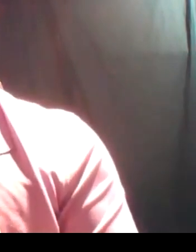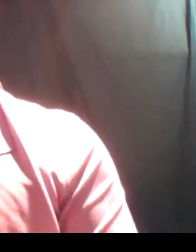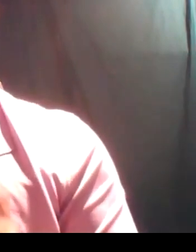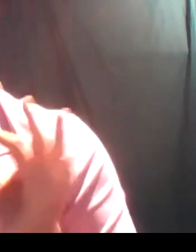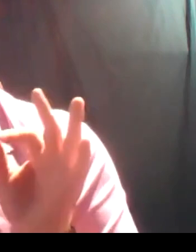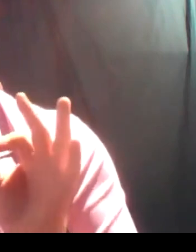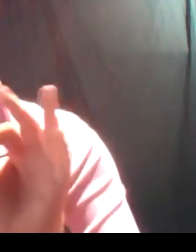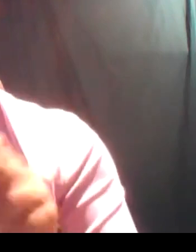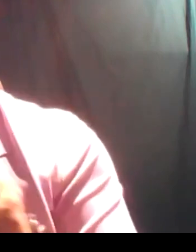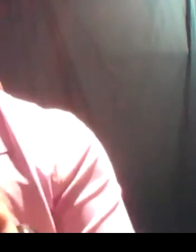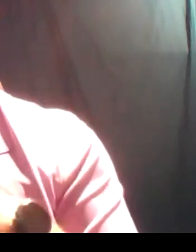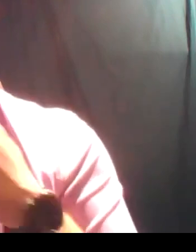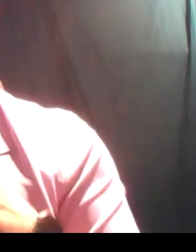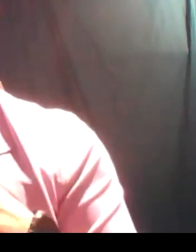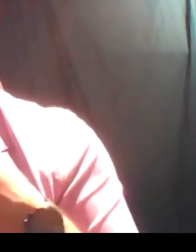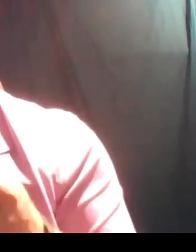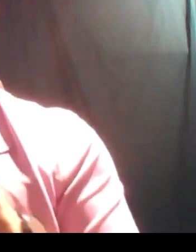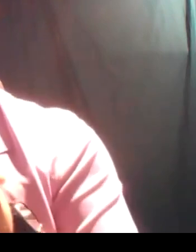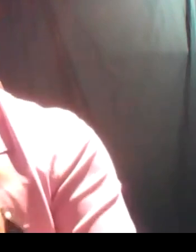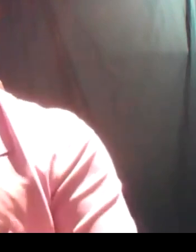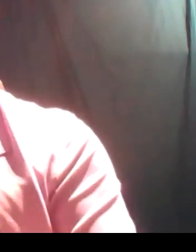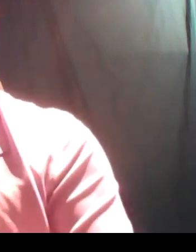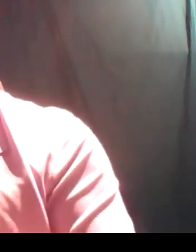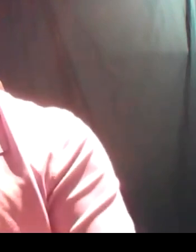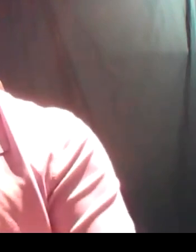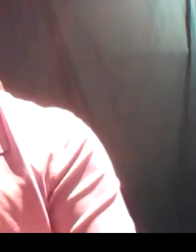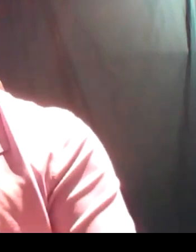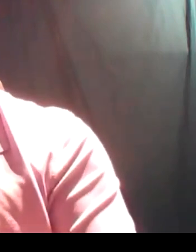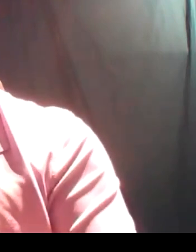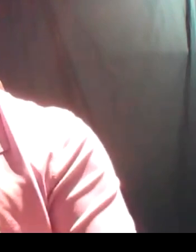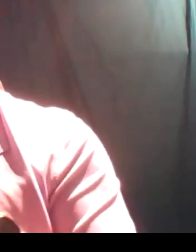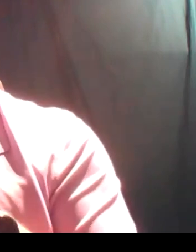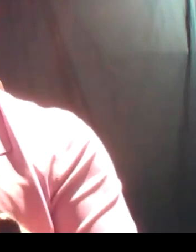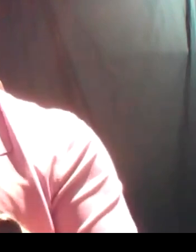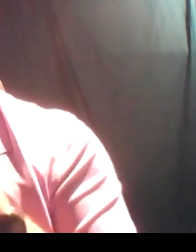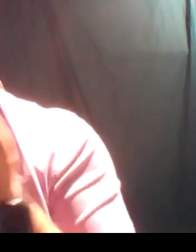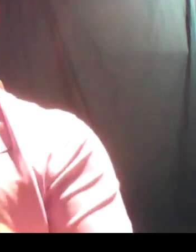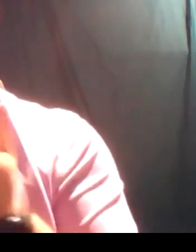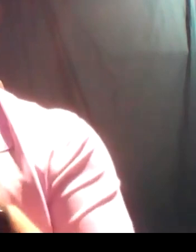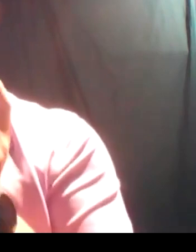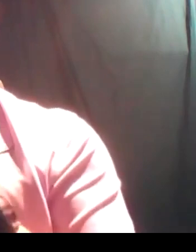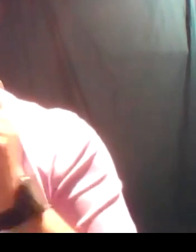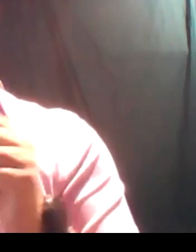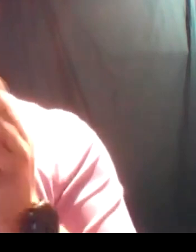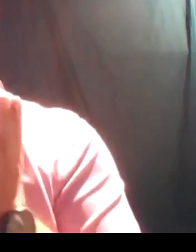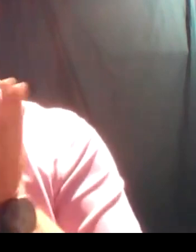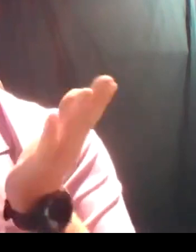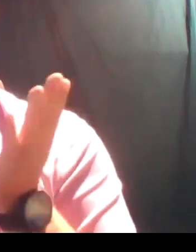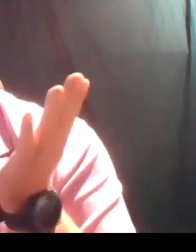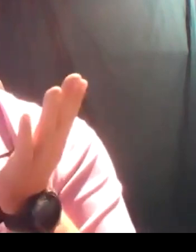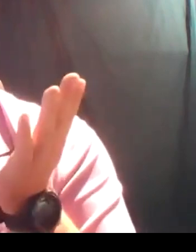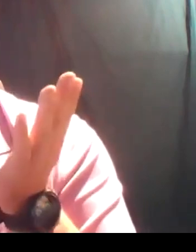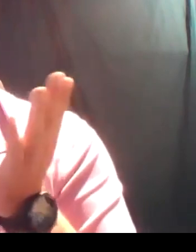functioning in the world since COVID. And, everything changed about her services, and we've had